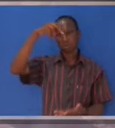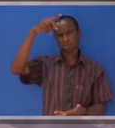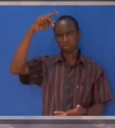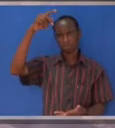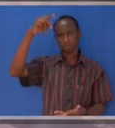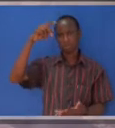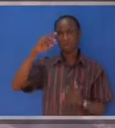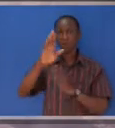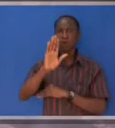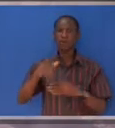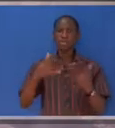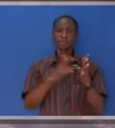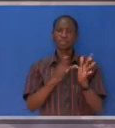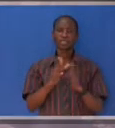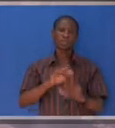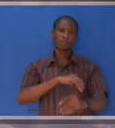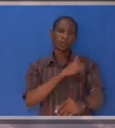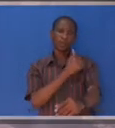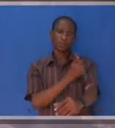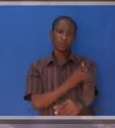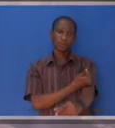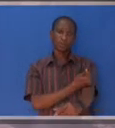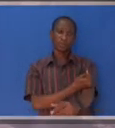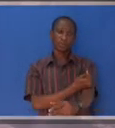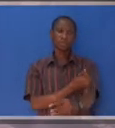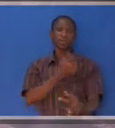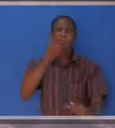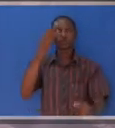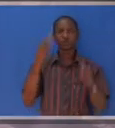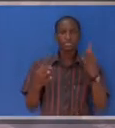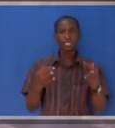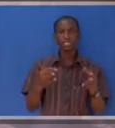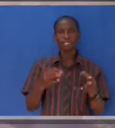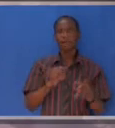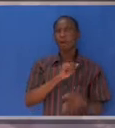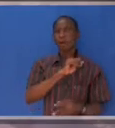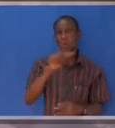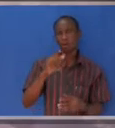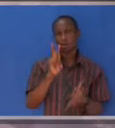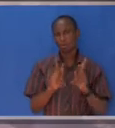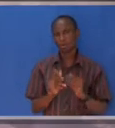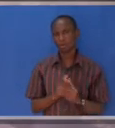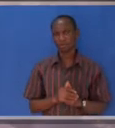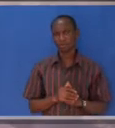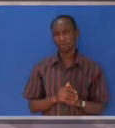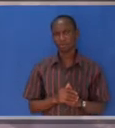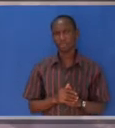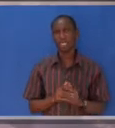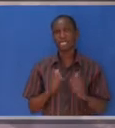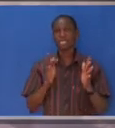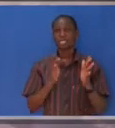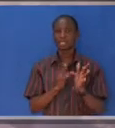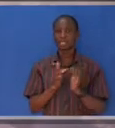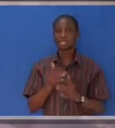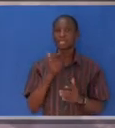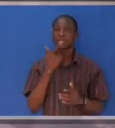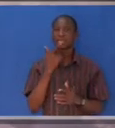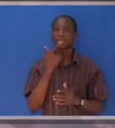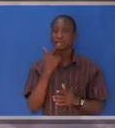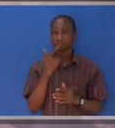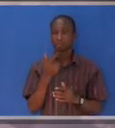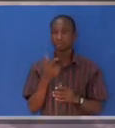him authority to judge, to execute judgment. And Jesus said that as the Father